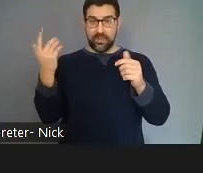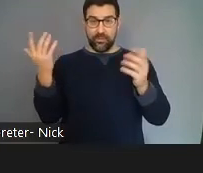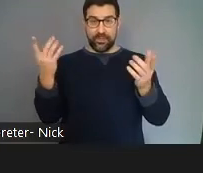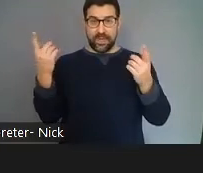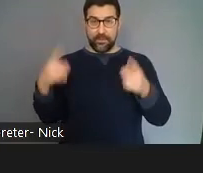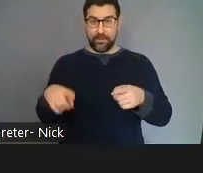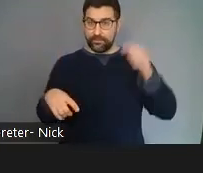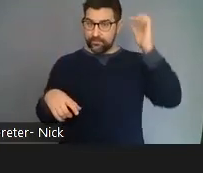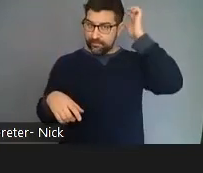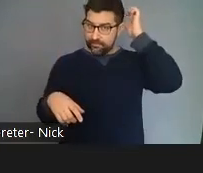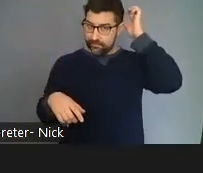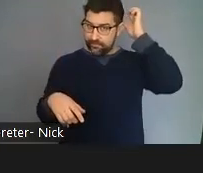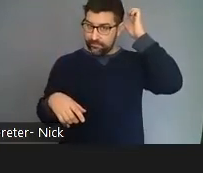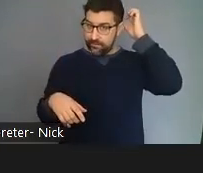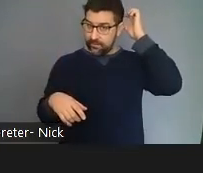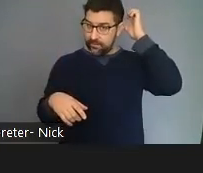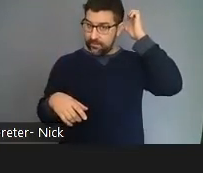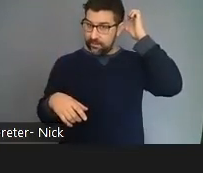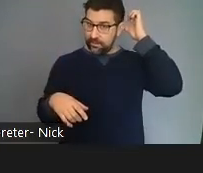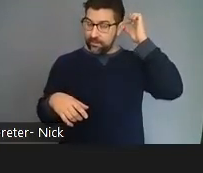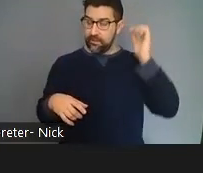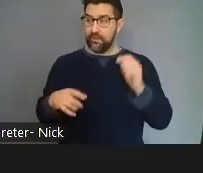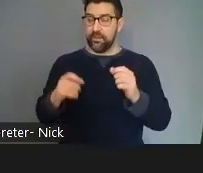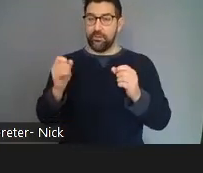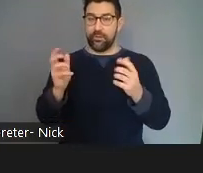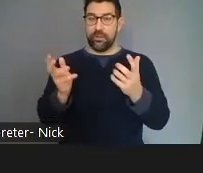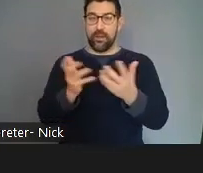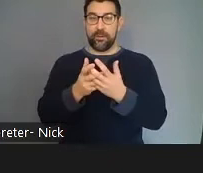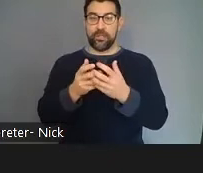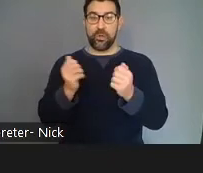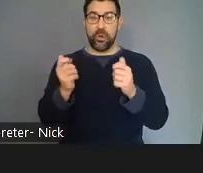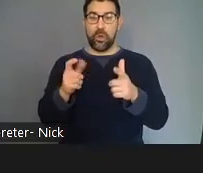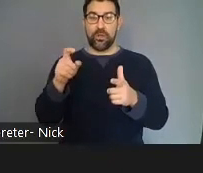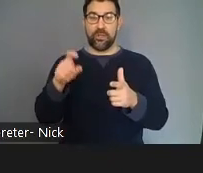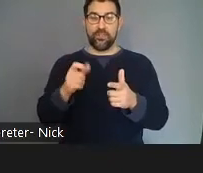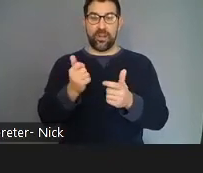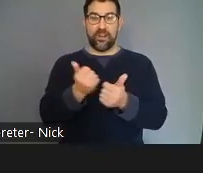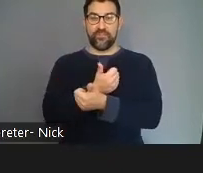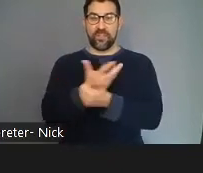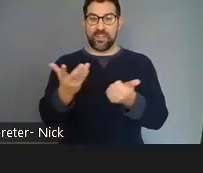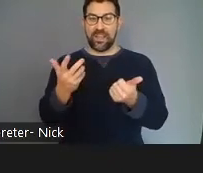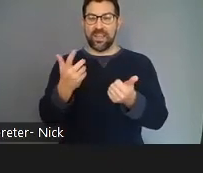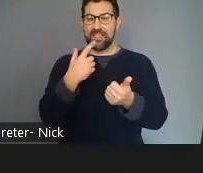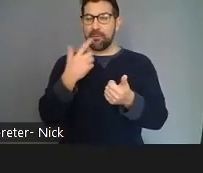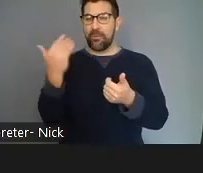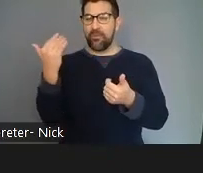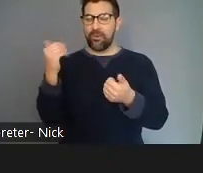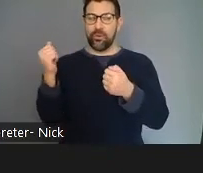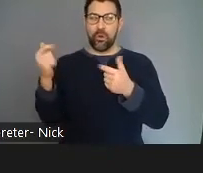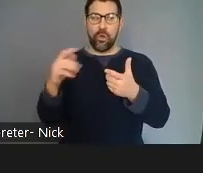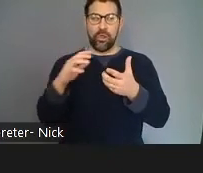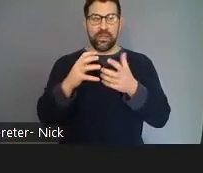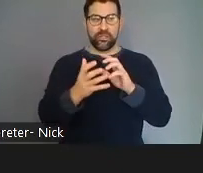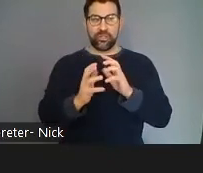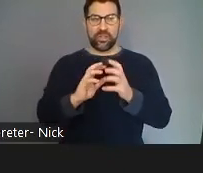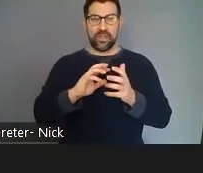us. So accommodating everyone's needs of everything, because like I said before, it's all interconnected,